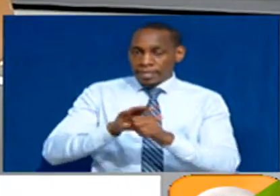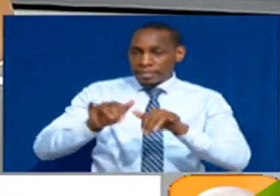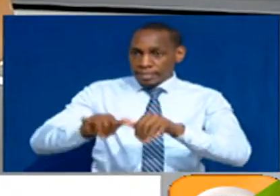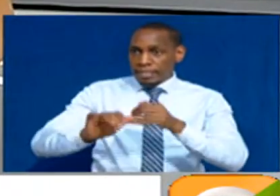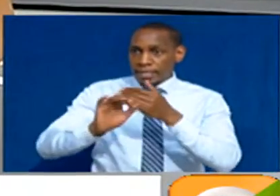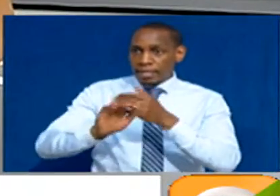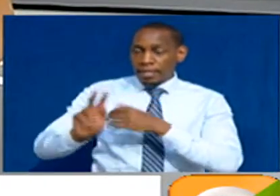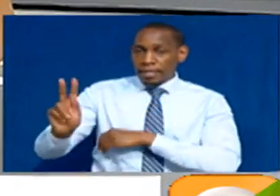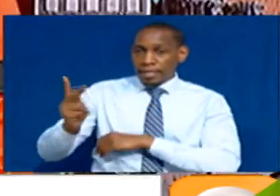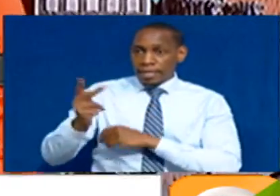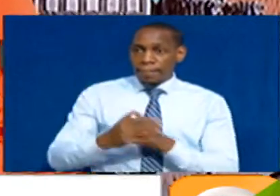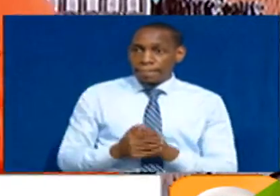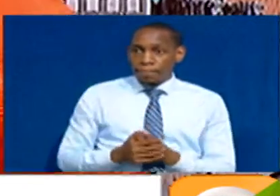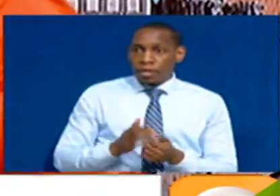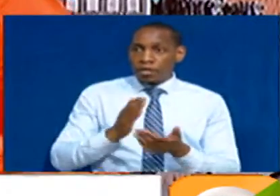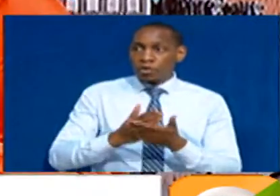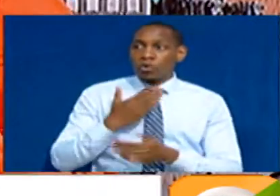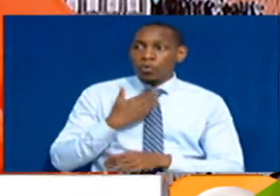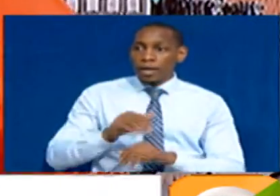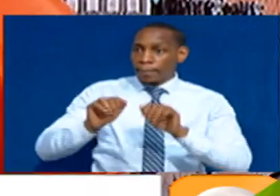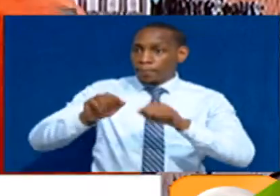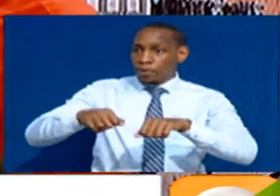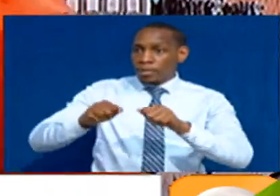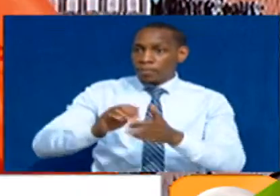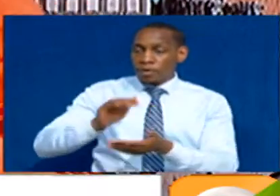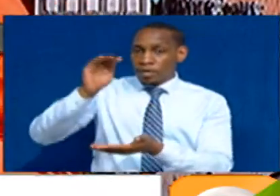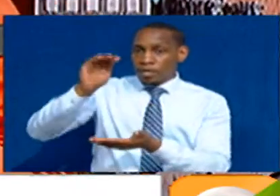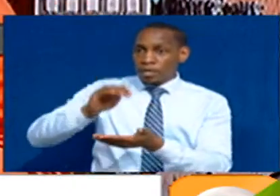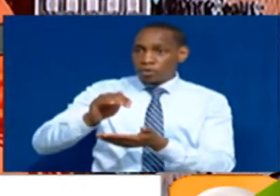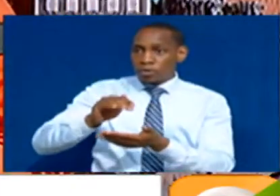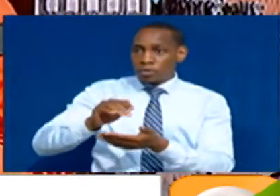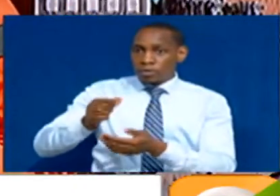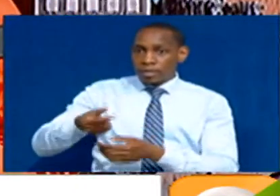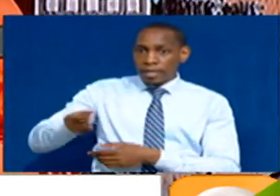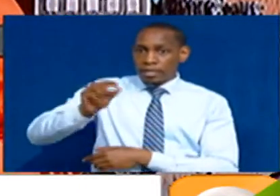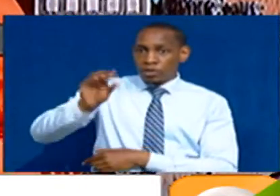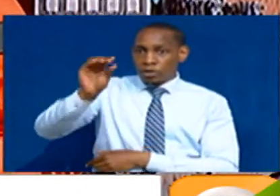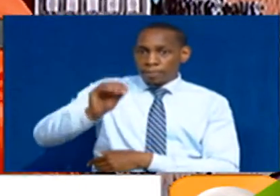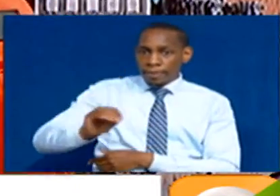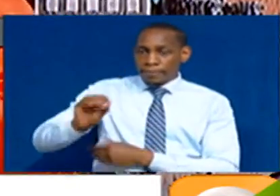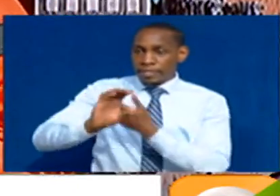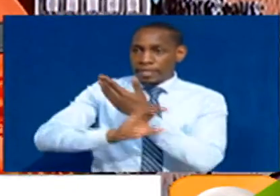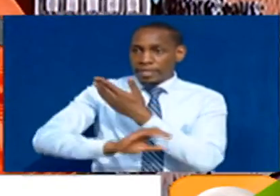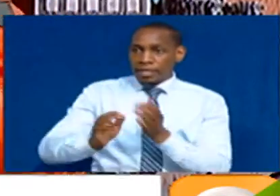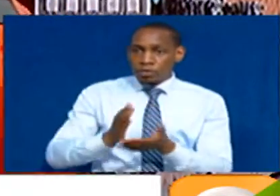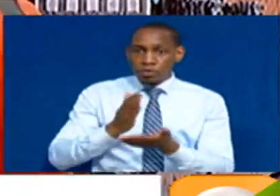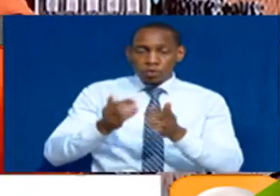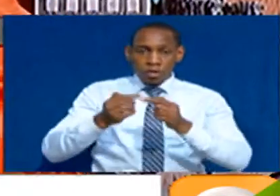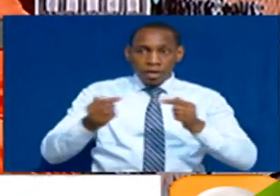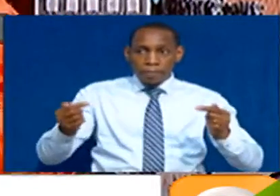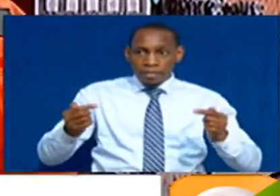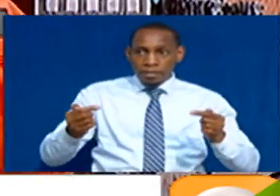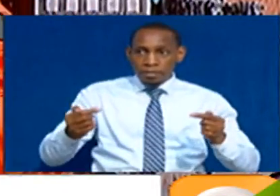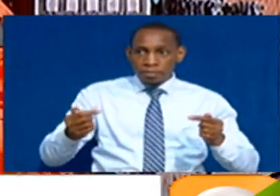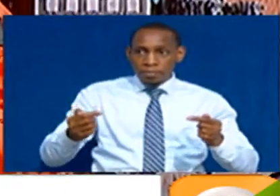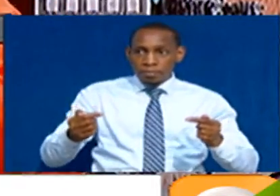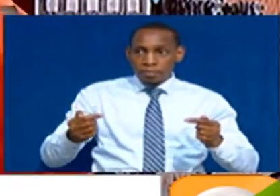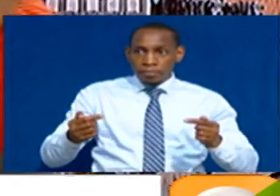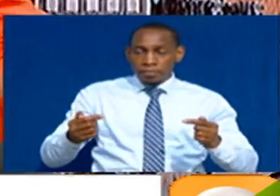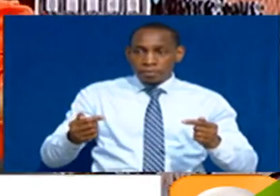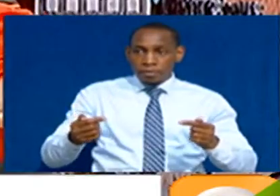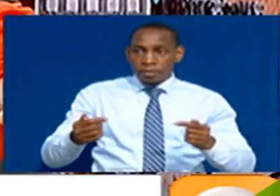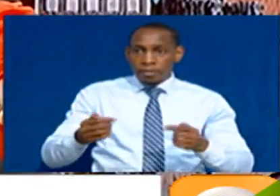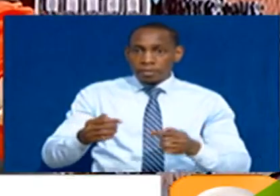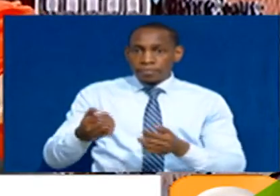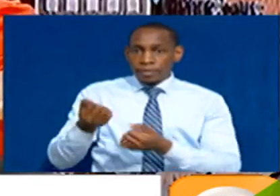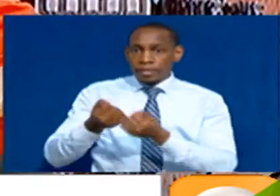Kenya. You know? I want to be able to reduce the interest rate in this country. I'm against the dumping of all